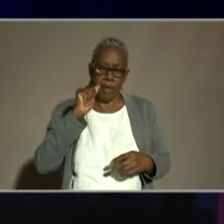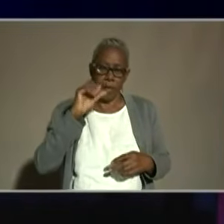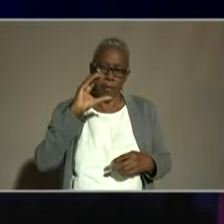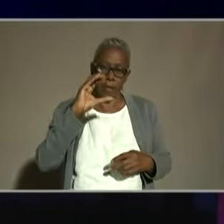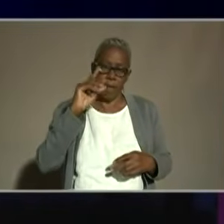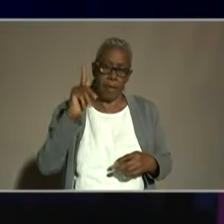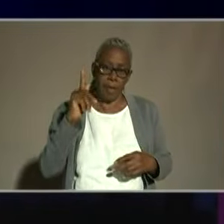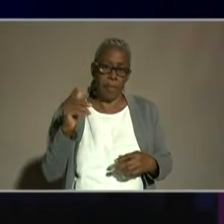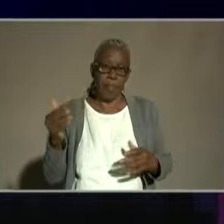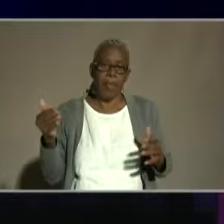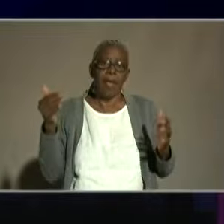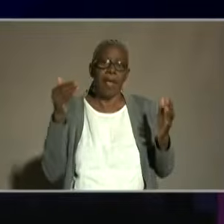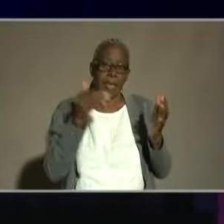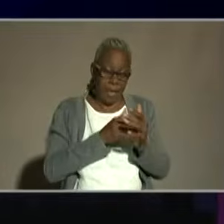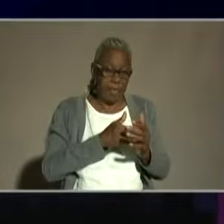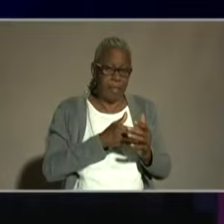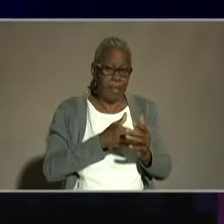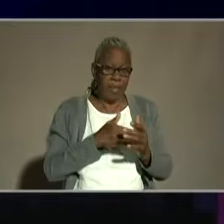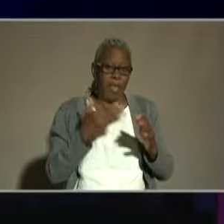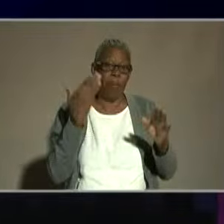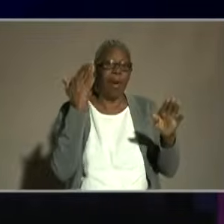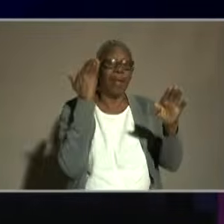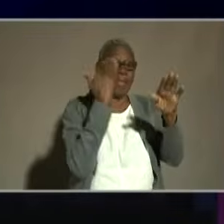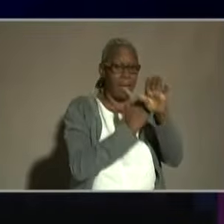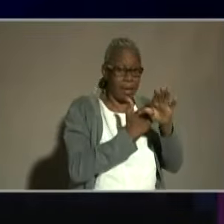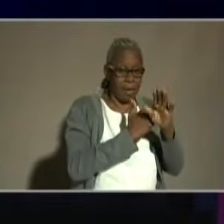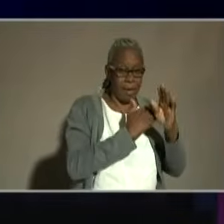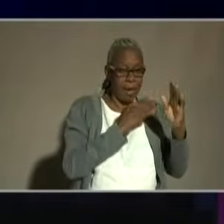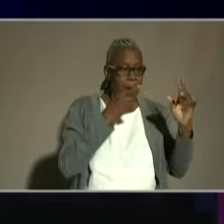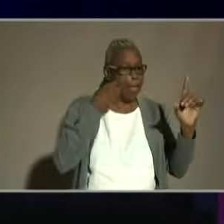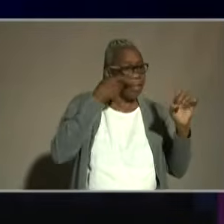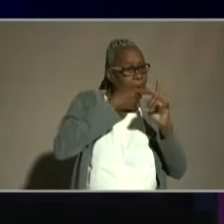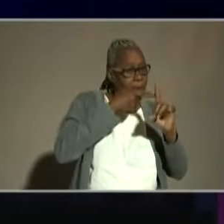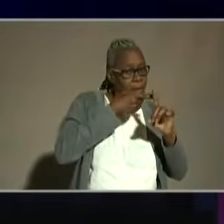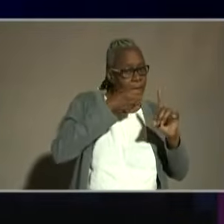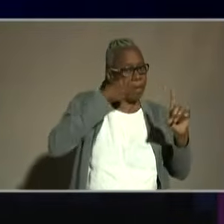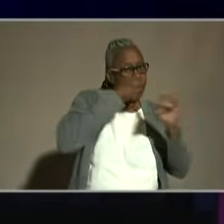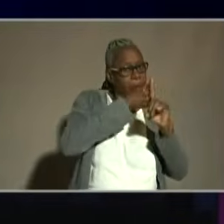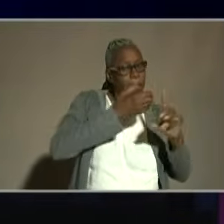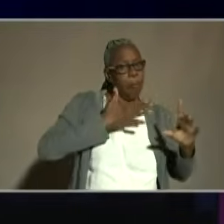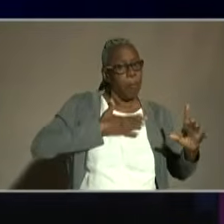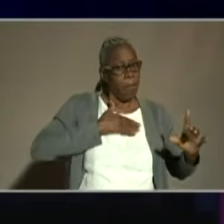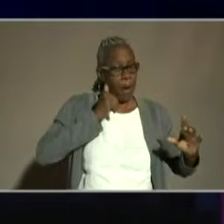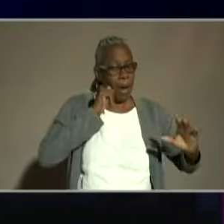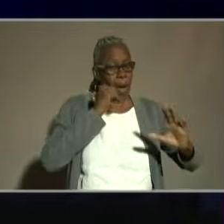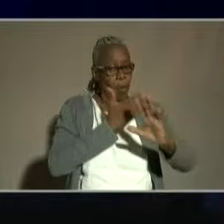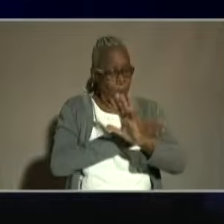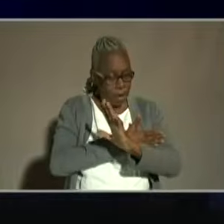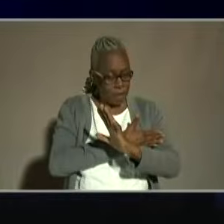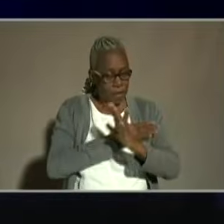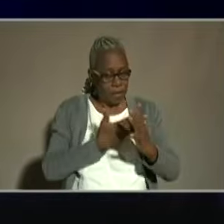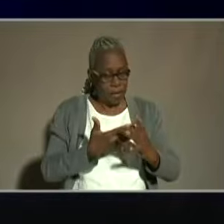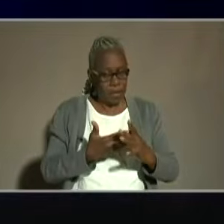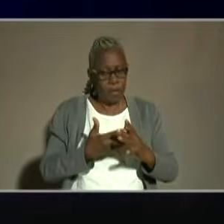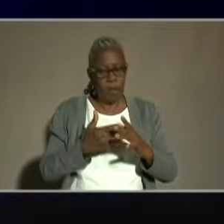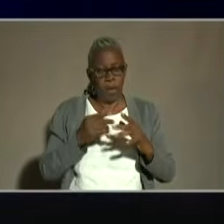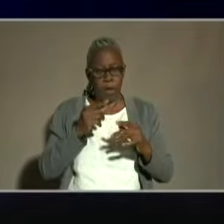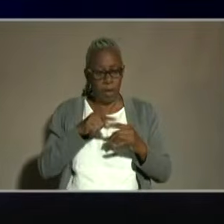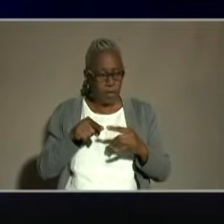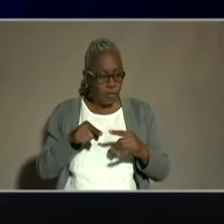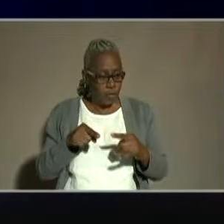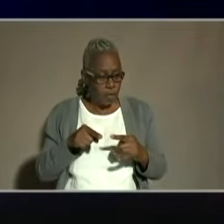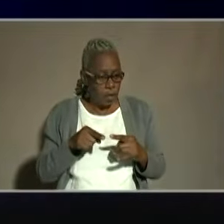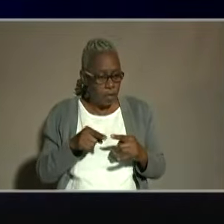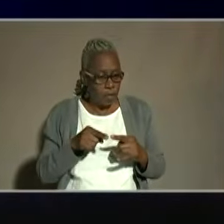you go to attacking my wife. When you, according to the Contractor General's report,